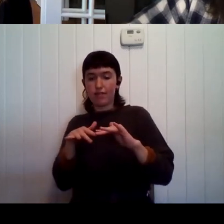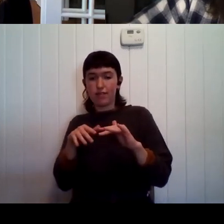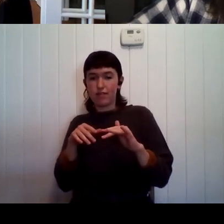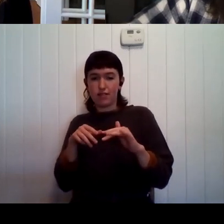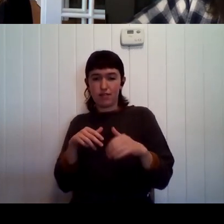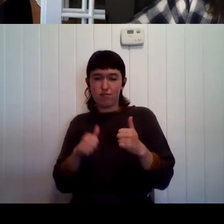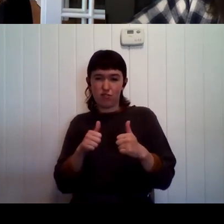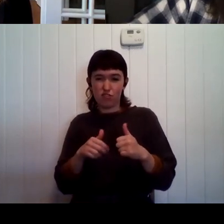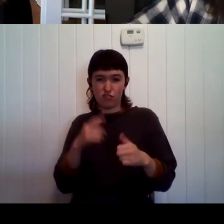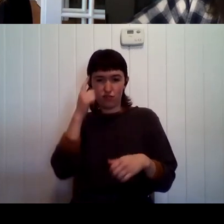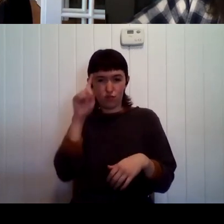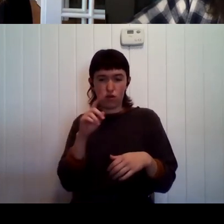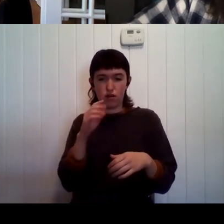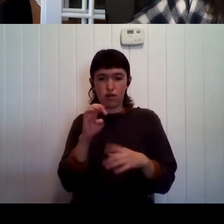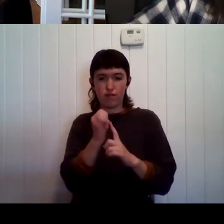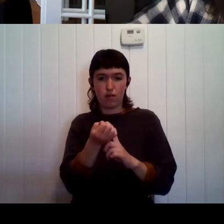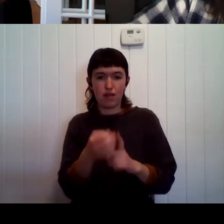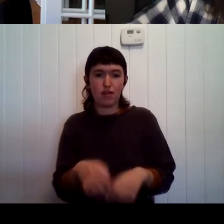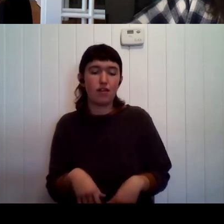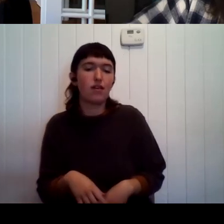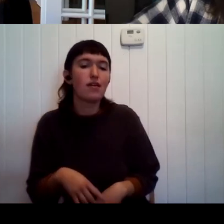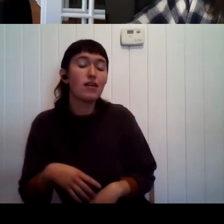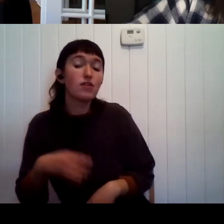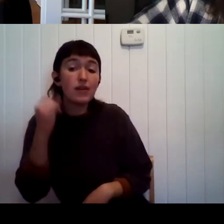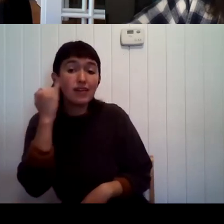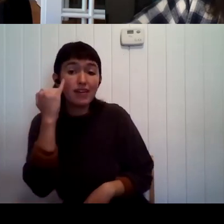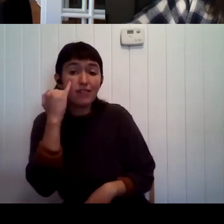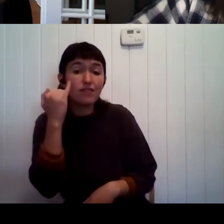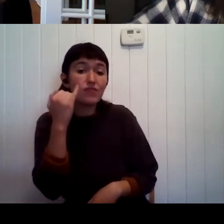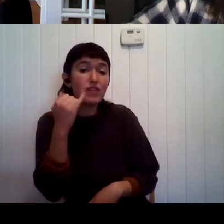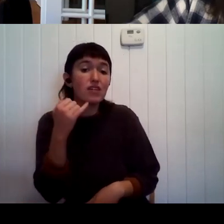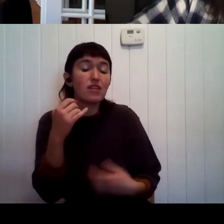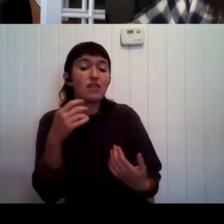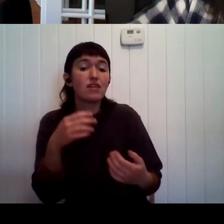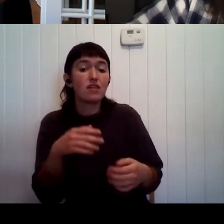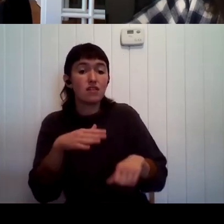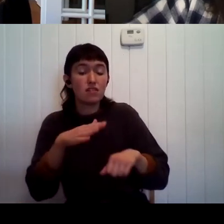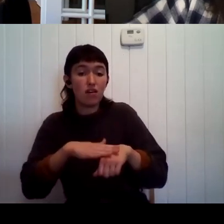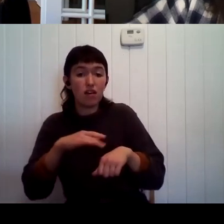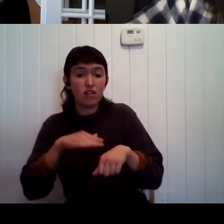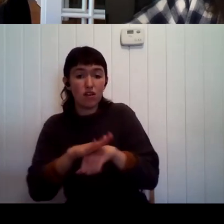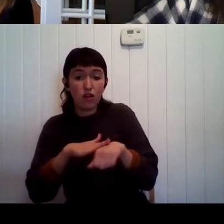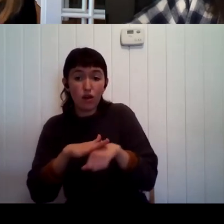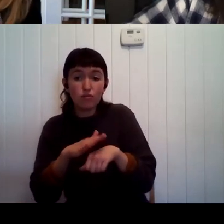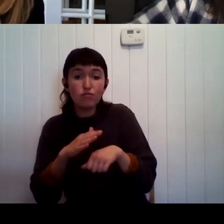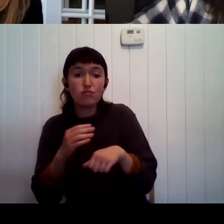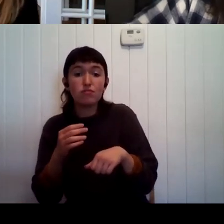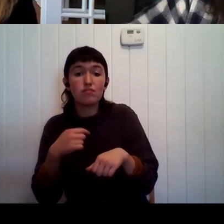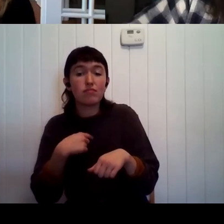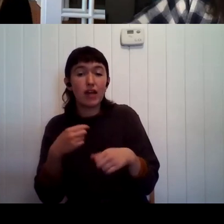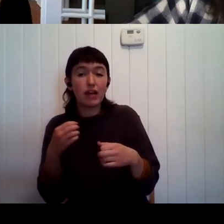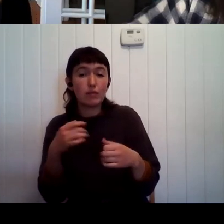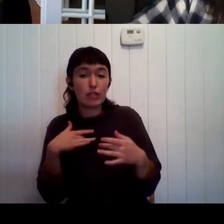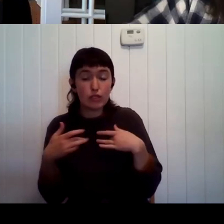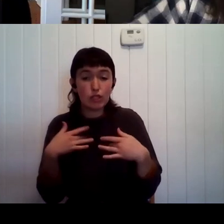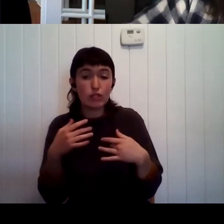Well, you know, if it's on the coast, then I would fear in 10 years if the house will still be there. Yeah. So that's the first